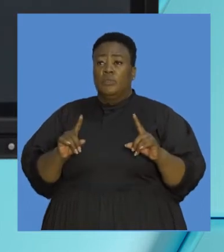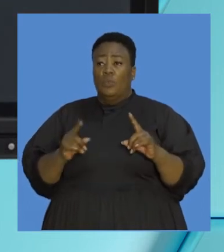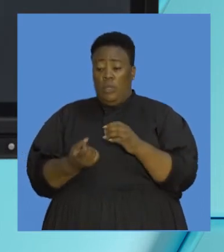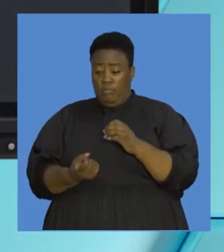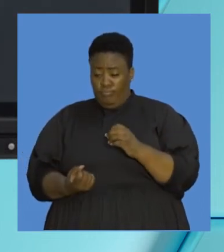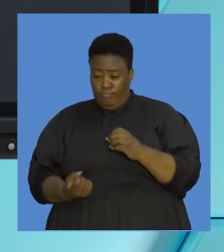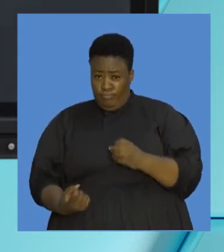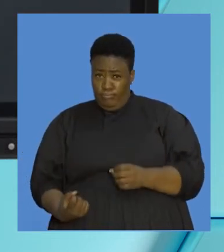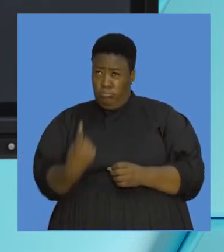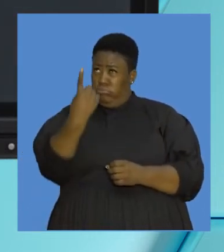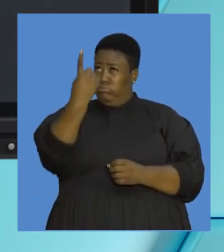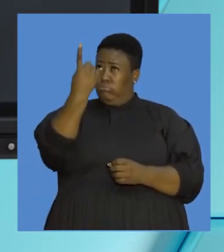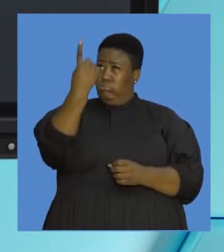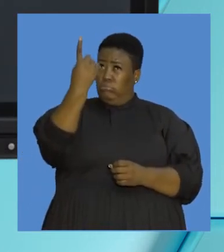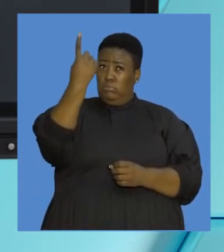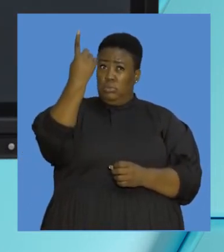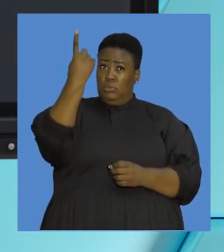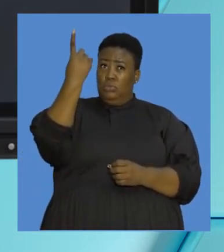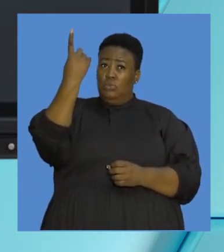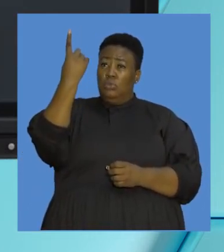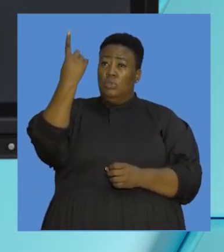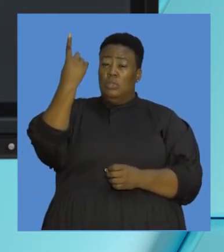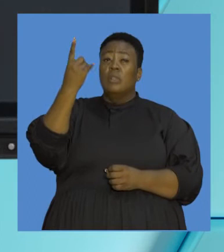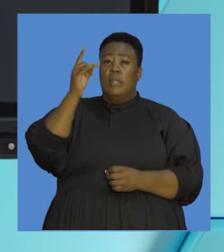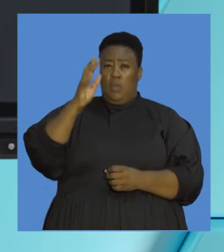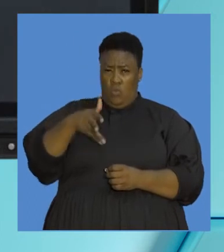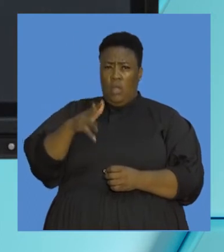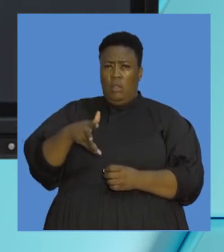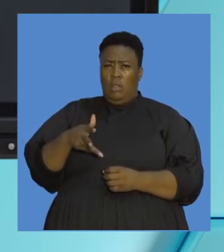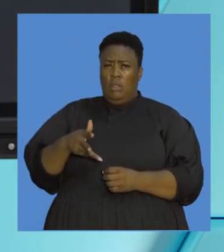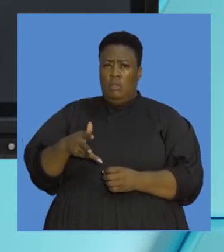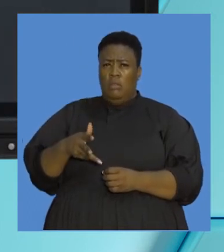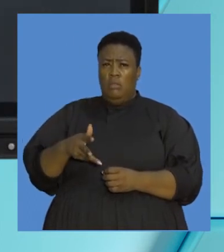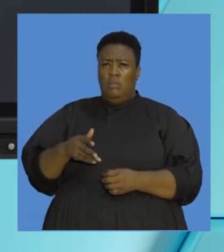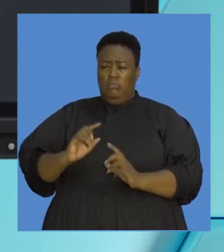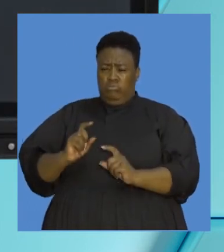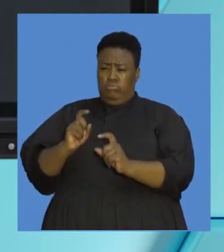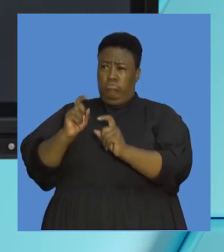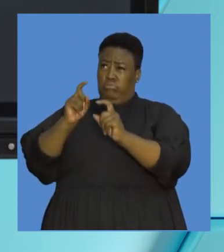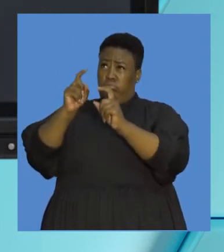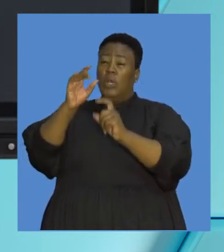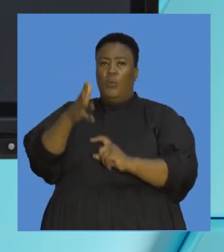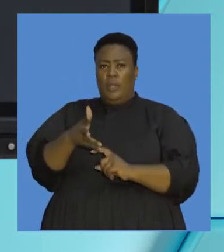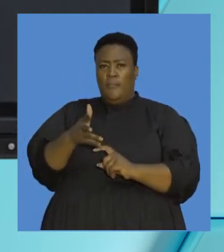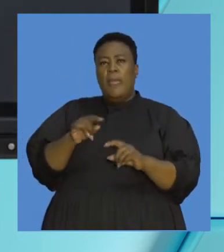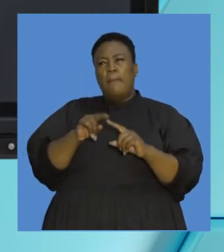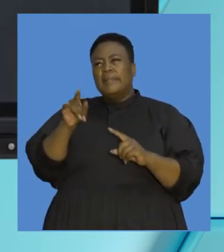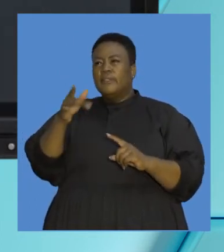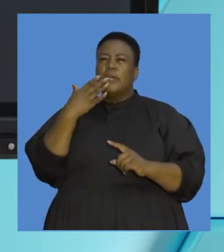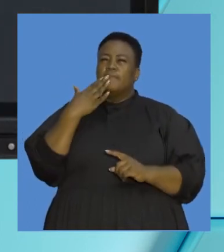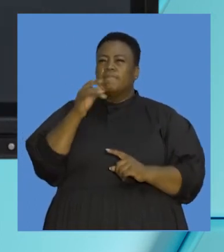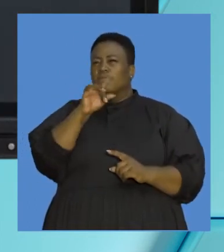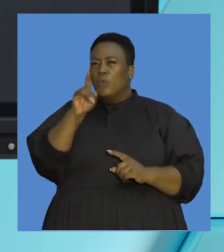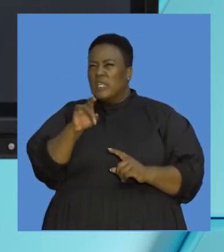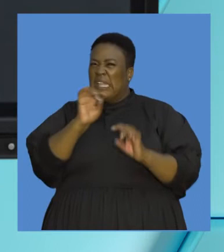rockets, they will absolutely be accelerating. So this one's a little bit of a gray area